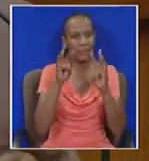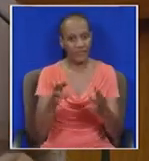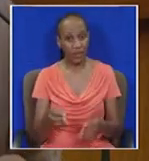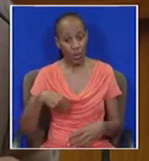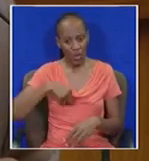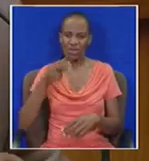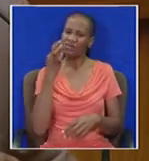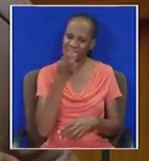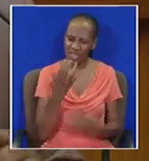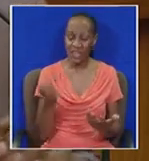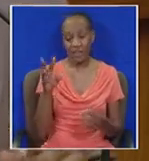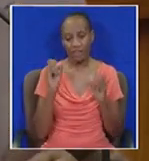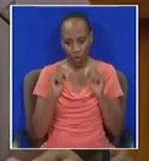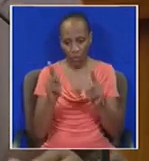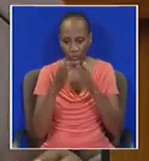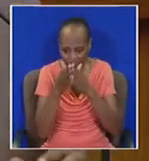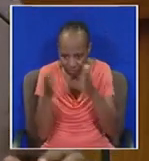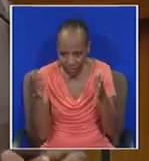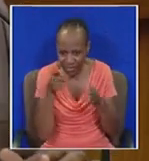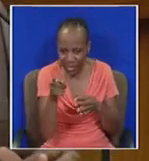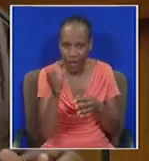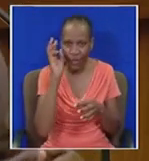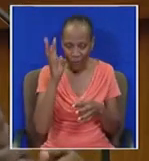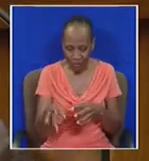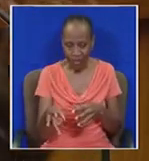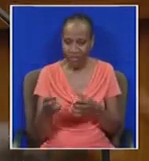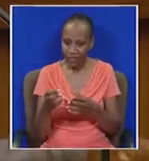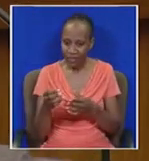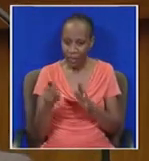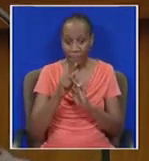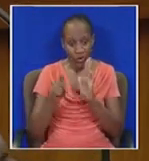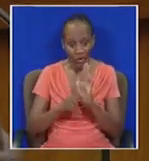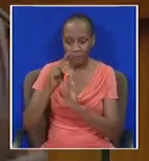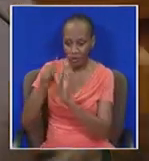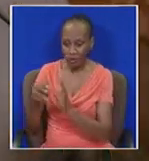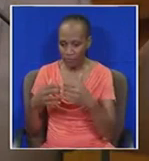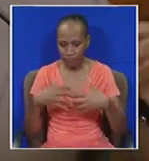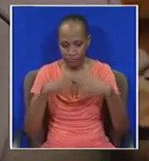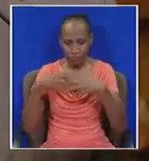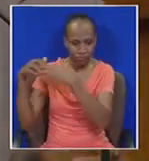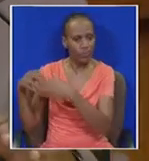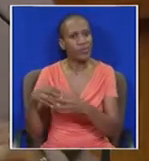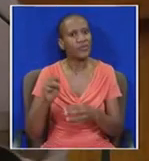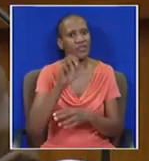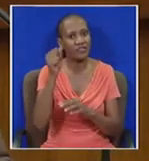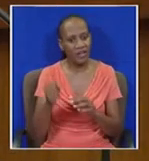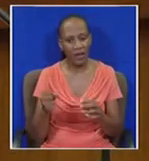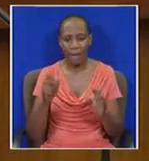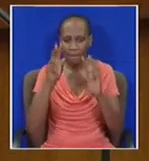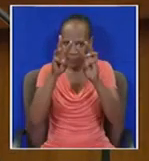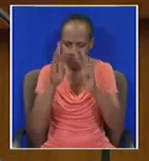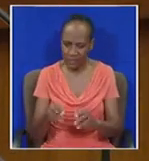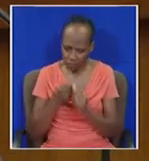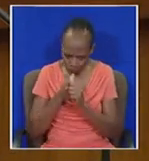does arise for us to resolve the South African problems peacefully, we will grab that opportunity with both